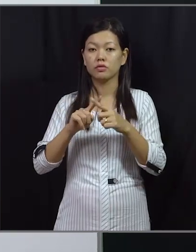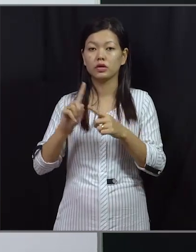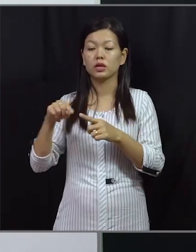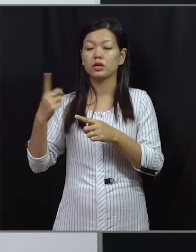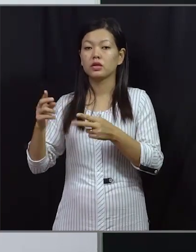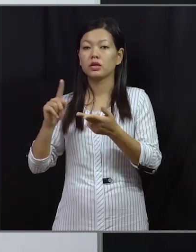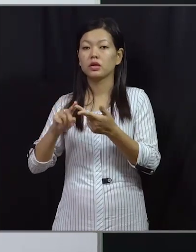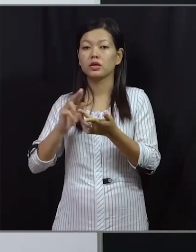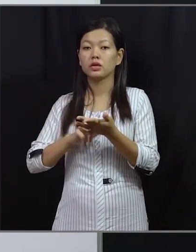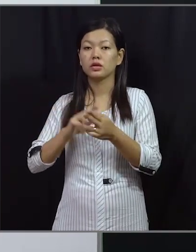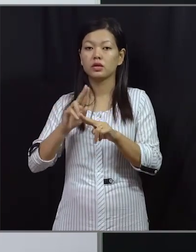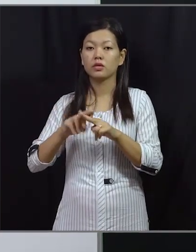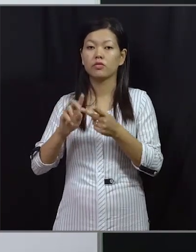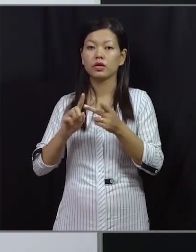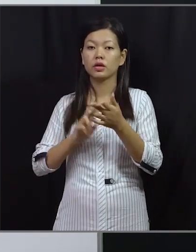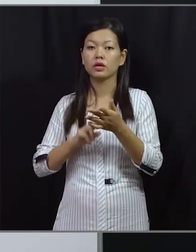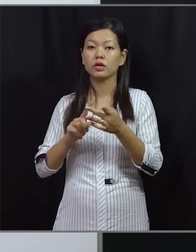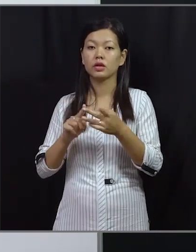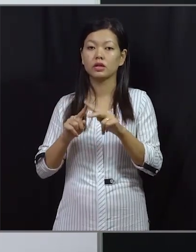set, type of set.